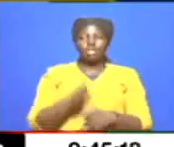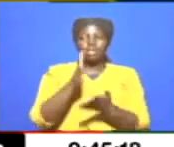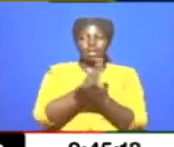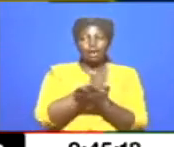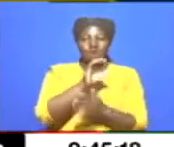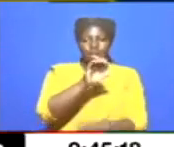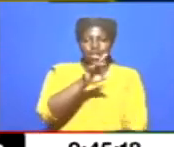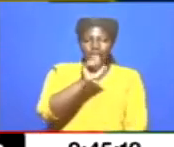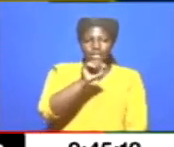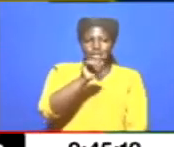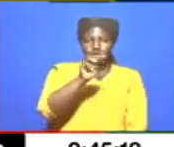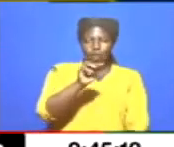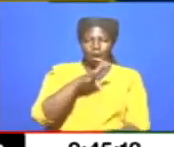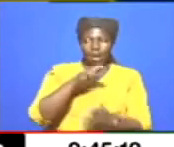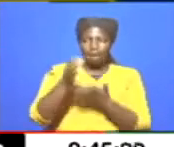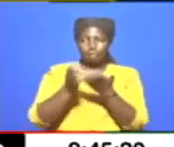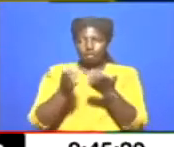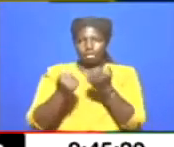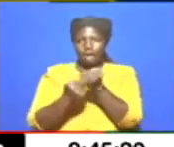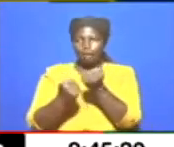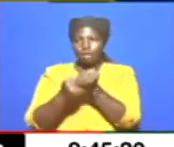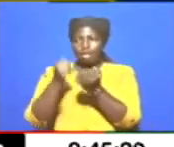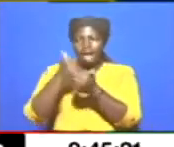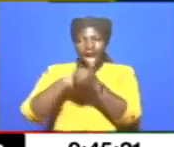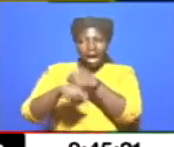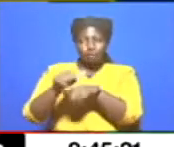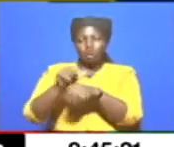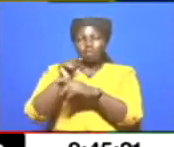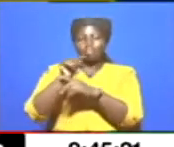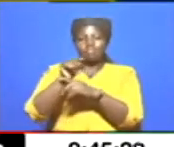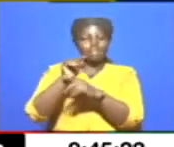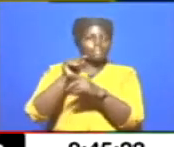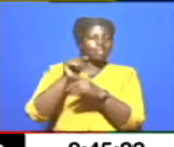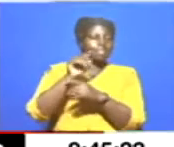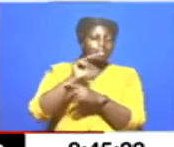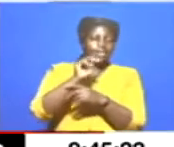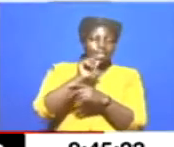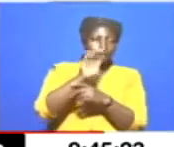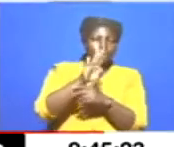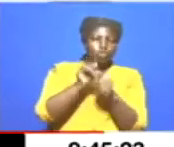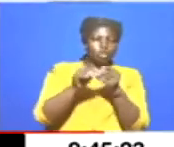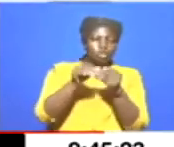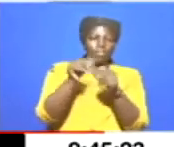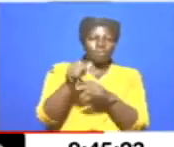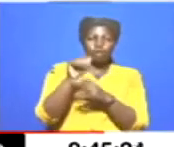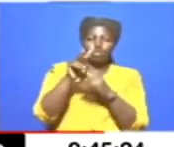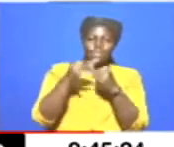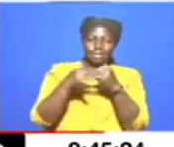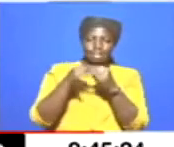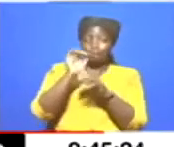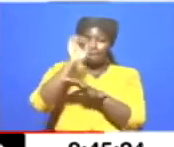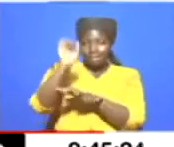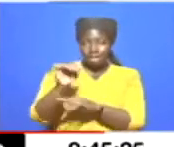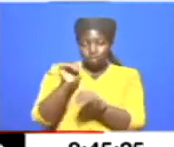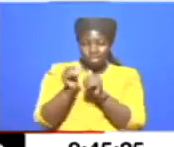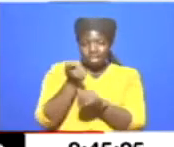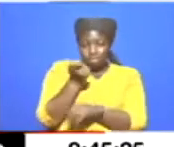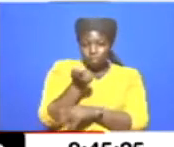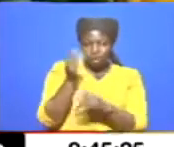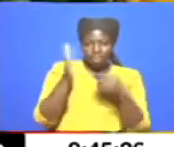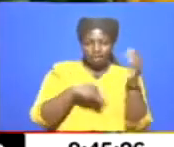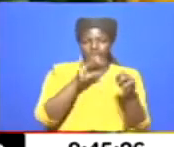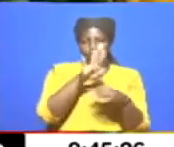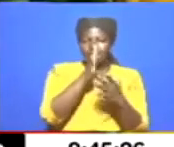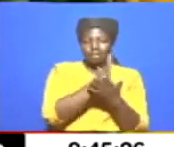trade facilitation measures in unresolved NTBs is 28%, which is significantly smaller than its share